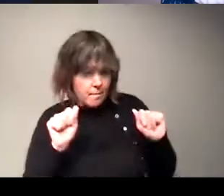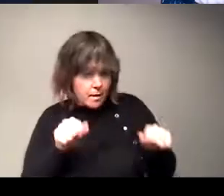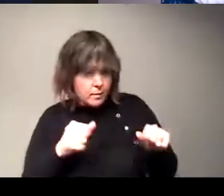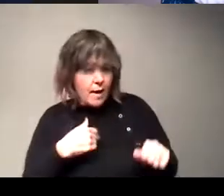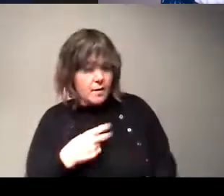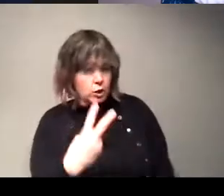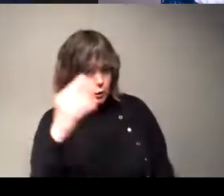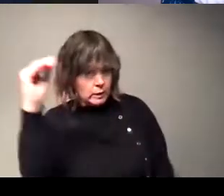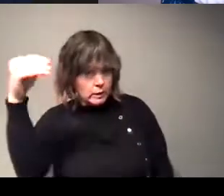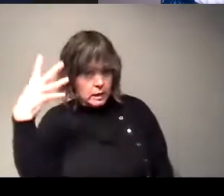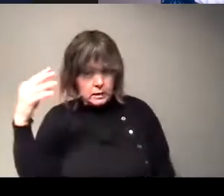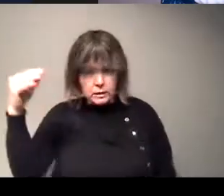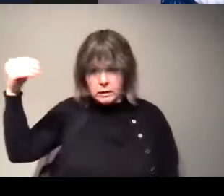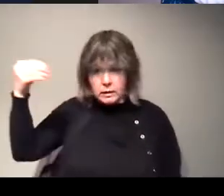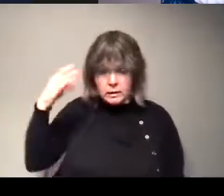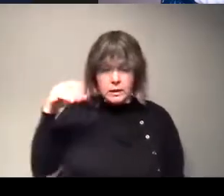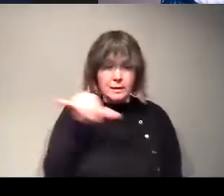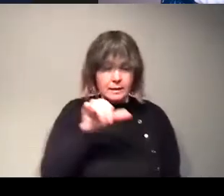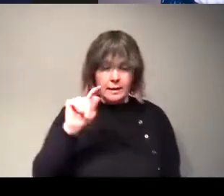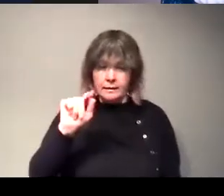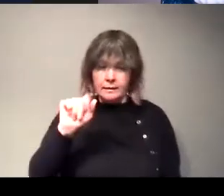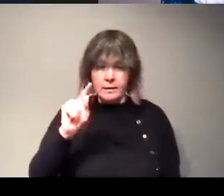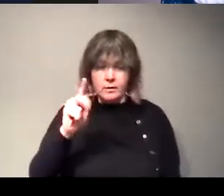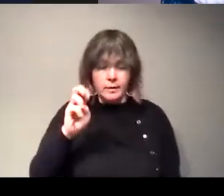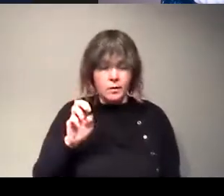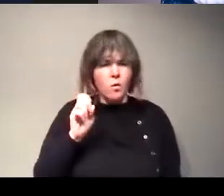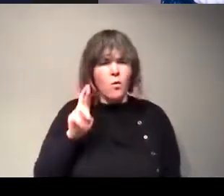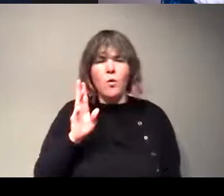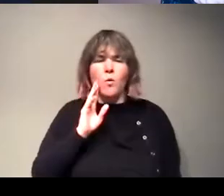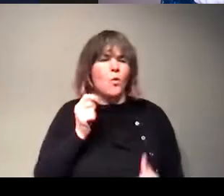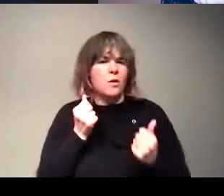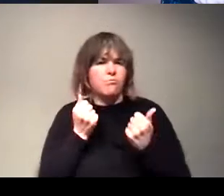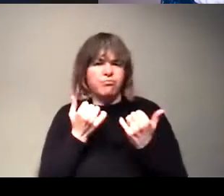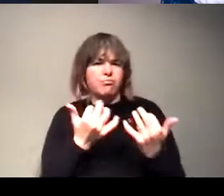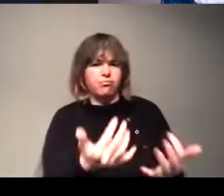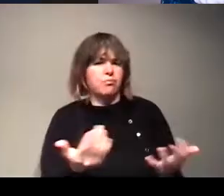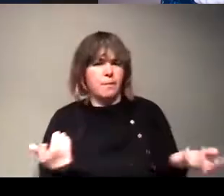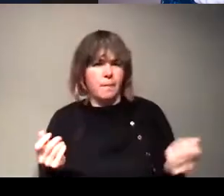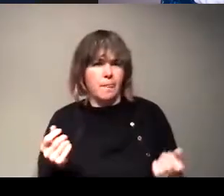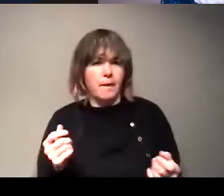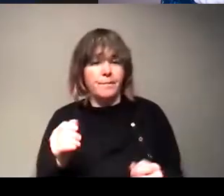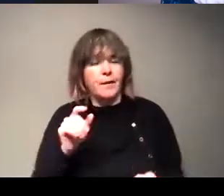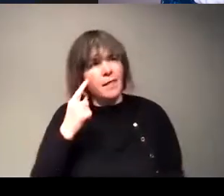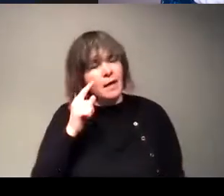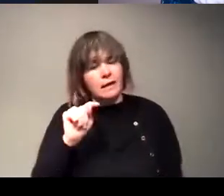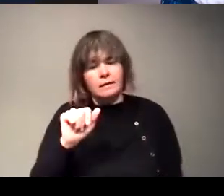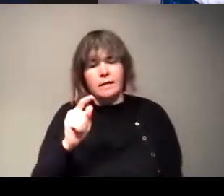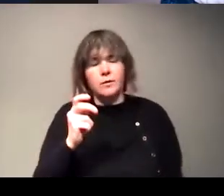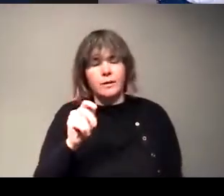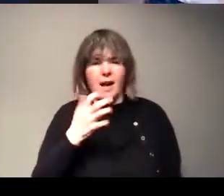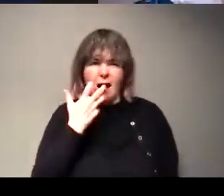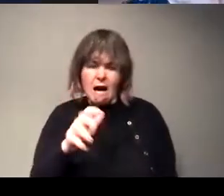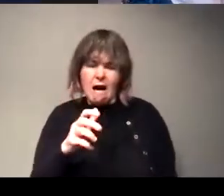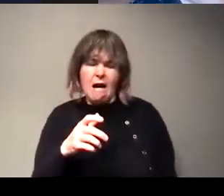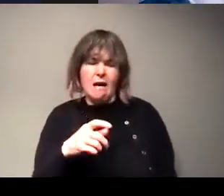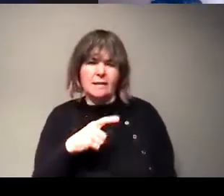two suns on a planet like Tatooine, or would that burn something up? And I think, Tatooine's a pretty hot and dusty planet in the